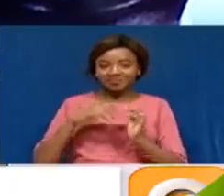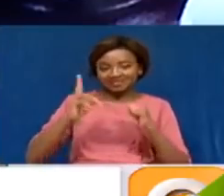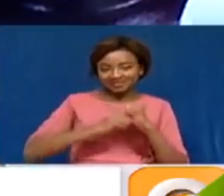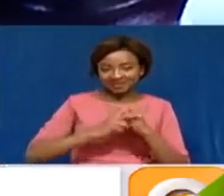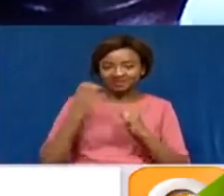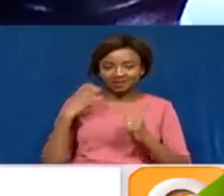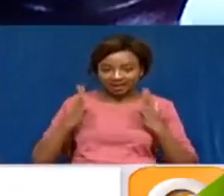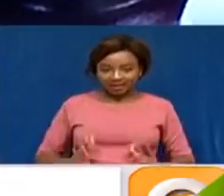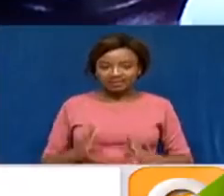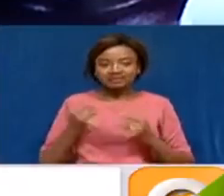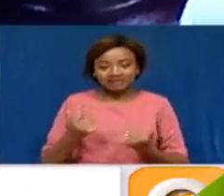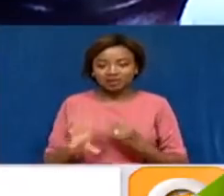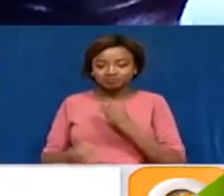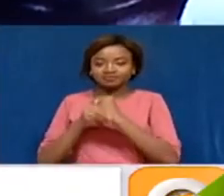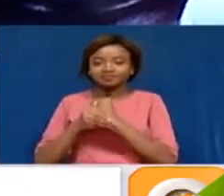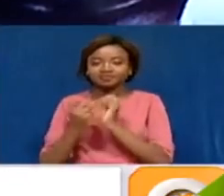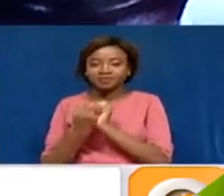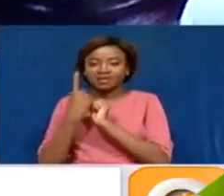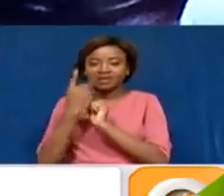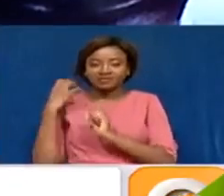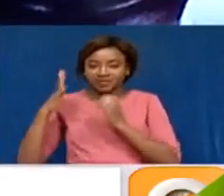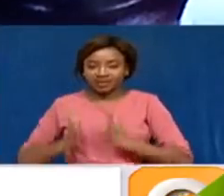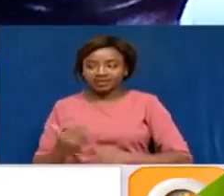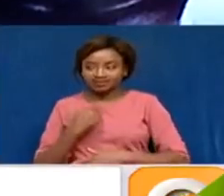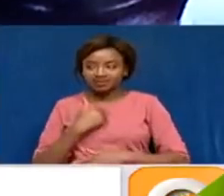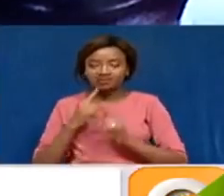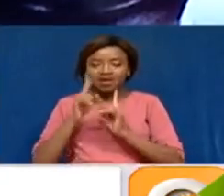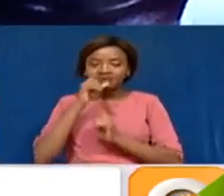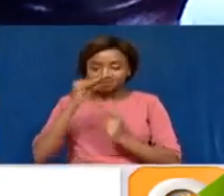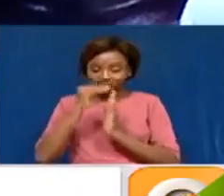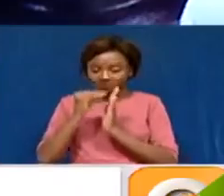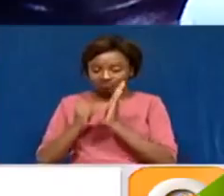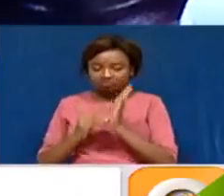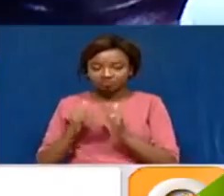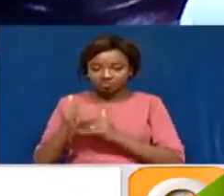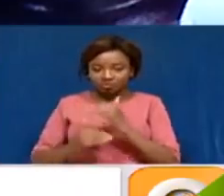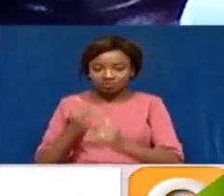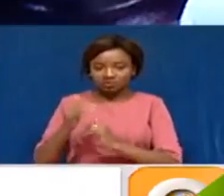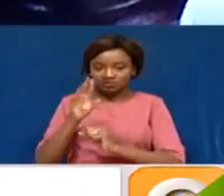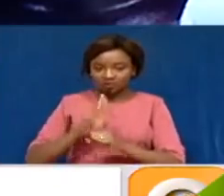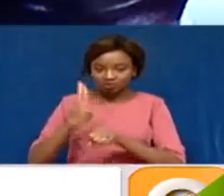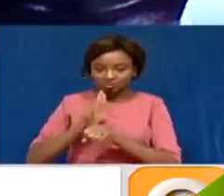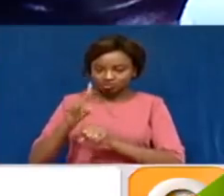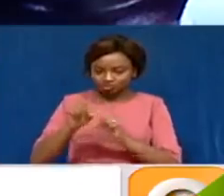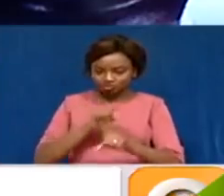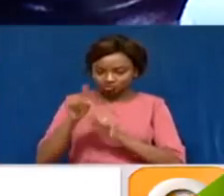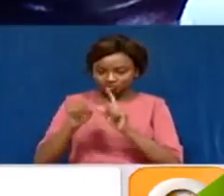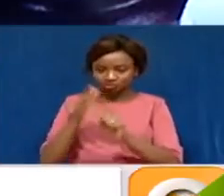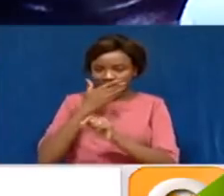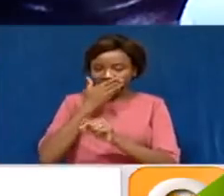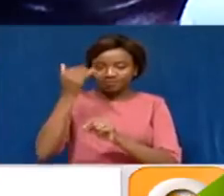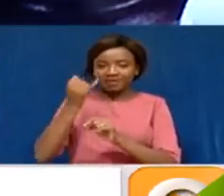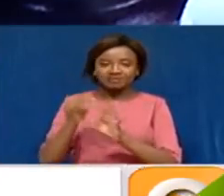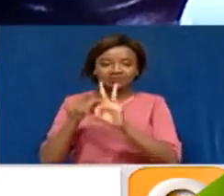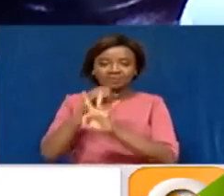7 to 11 finalists, has established a criteria and modalities that will be used for selecting the best 3 finalists who